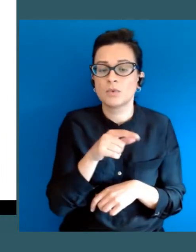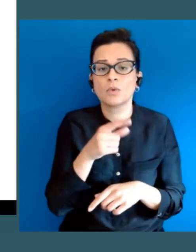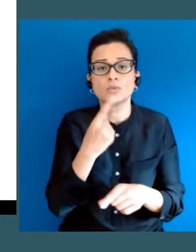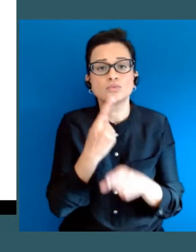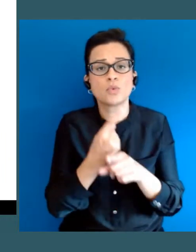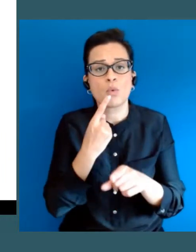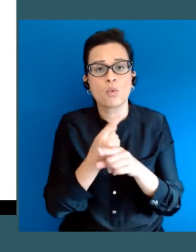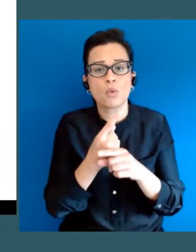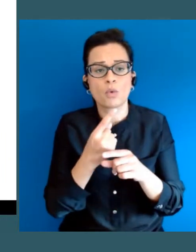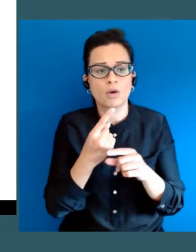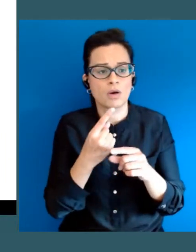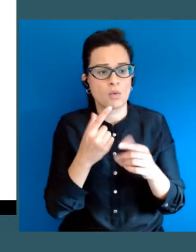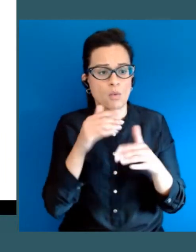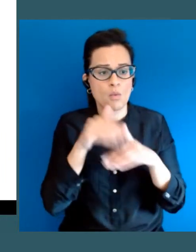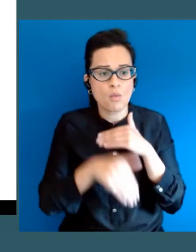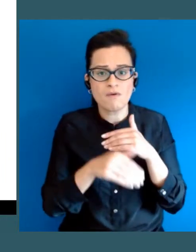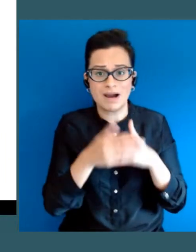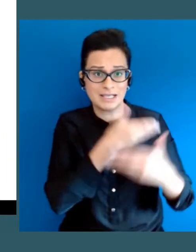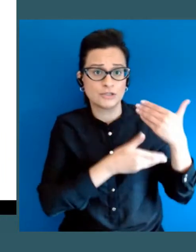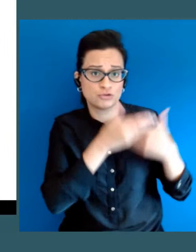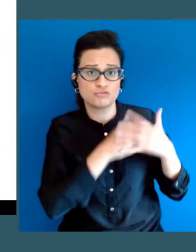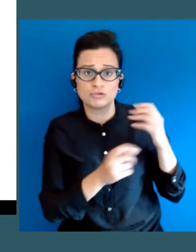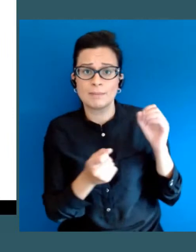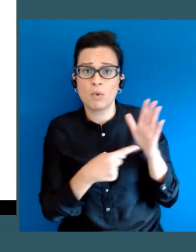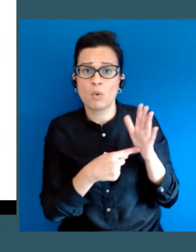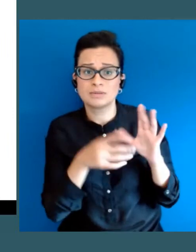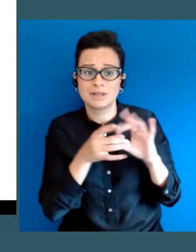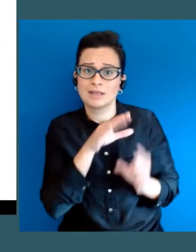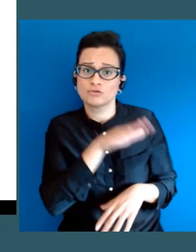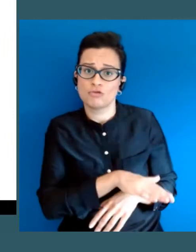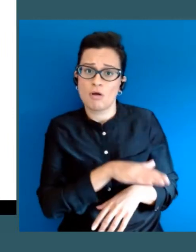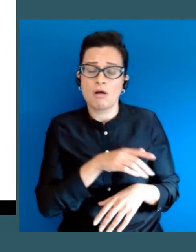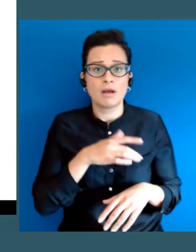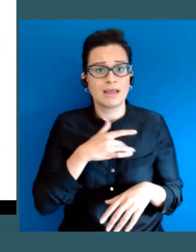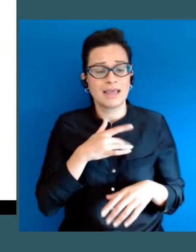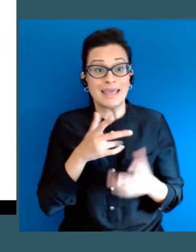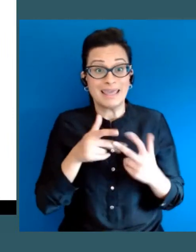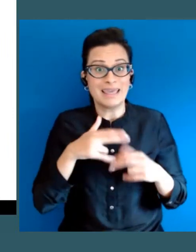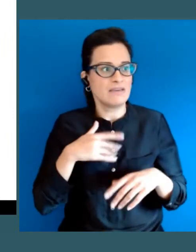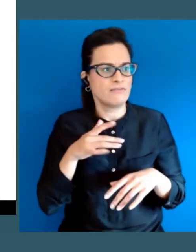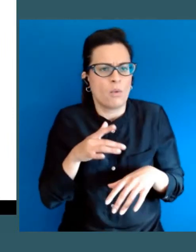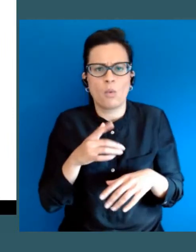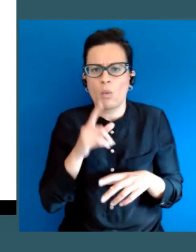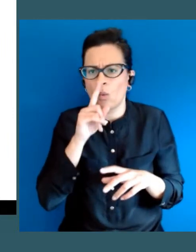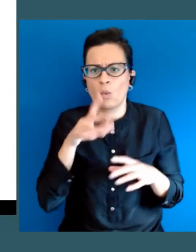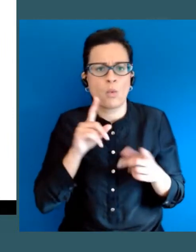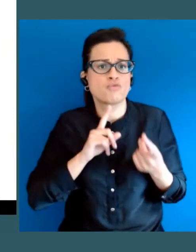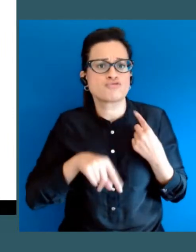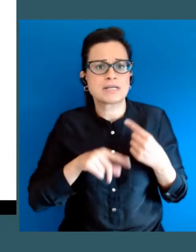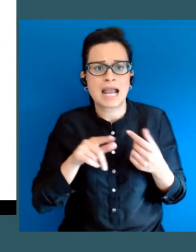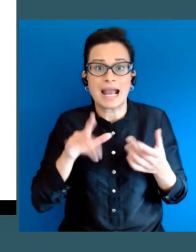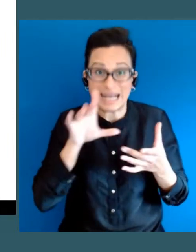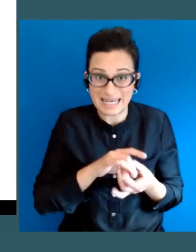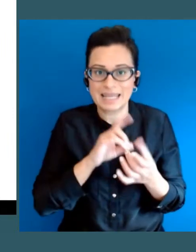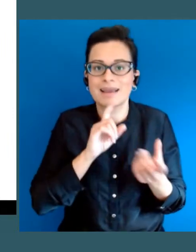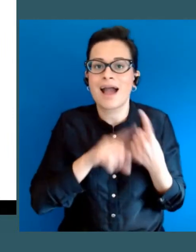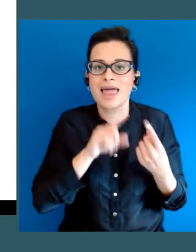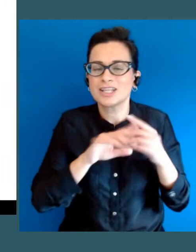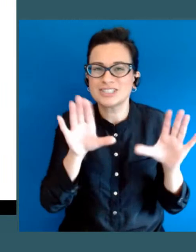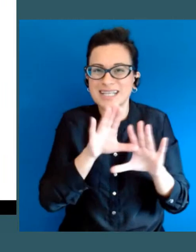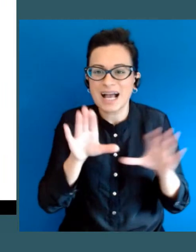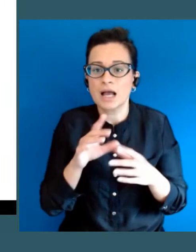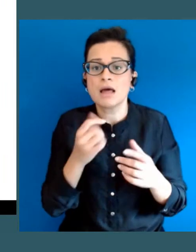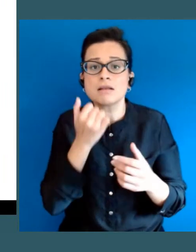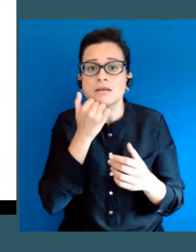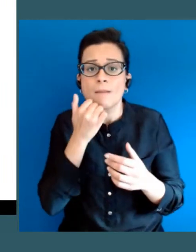history is so important, that sensitization does not equal allergy, and equally that size matters and doesn't really talk about risk. It